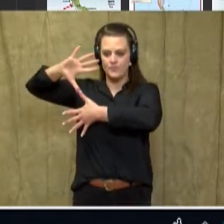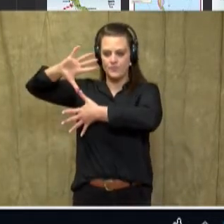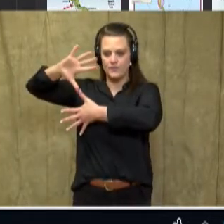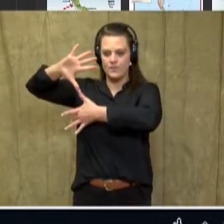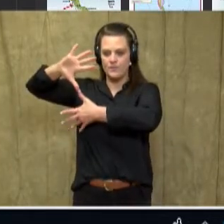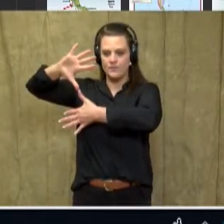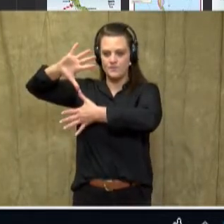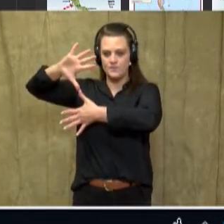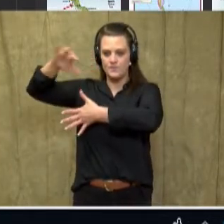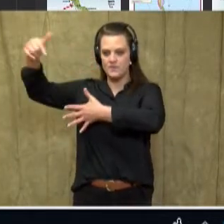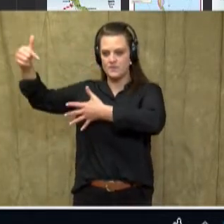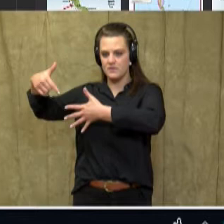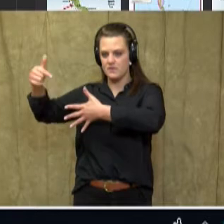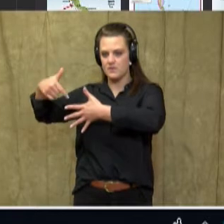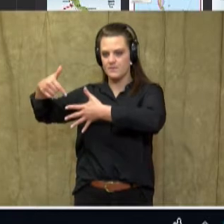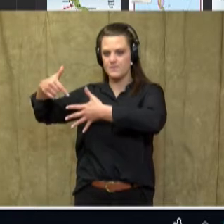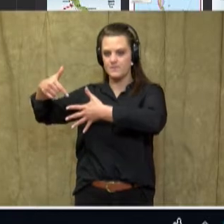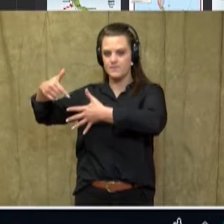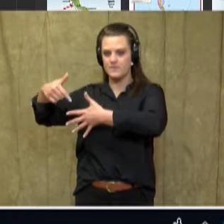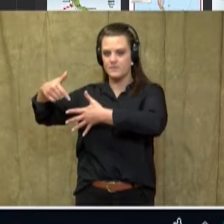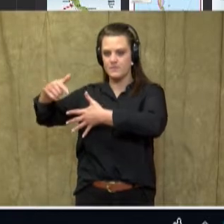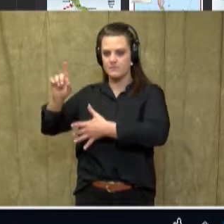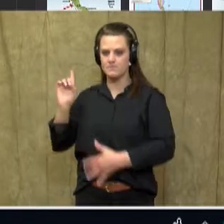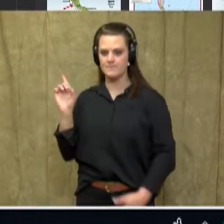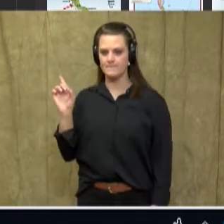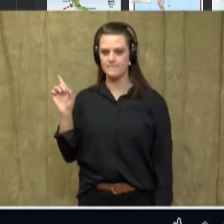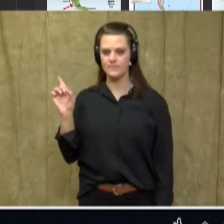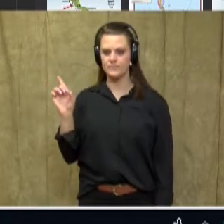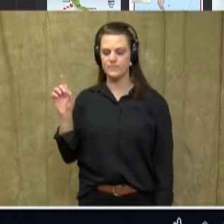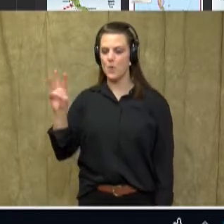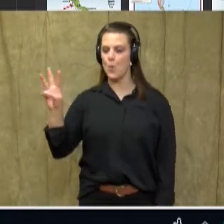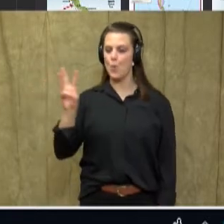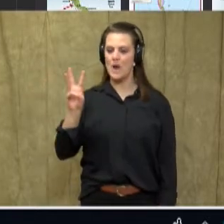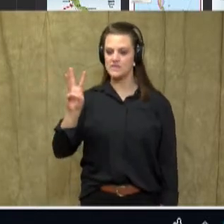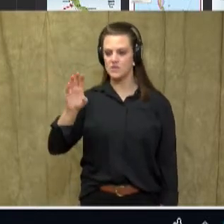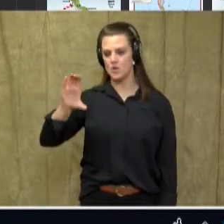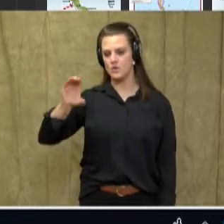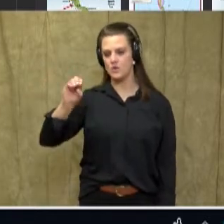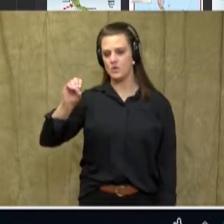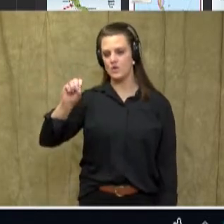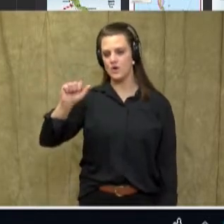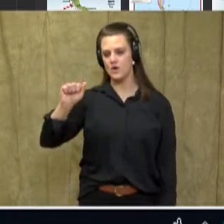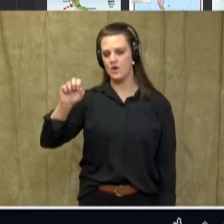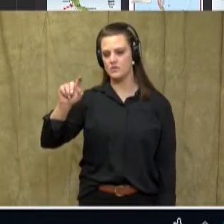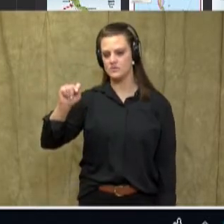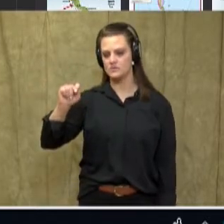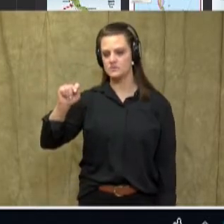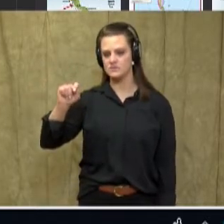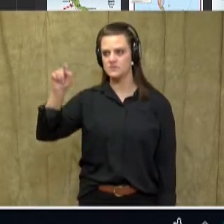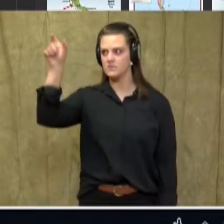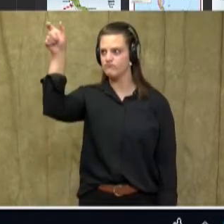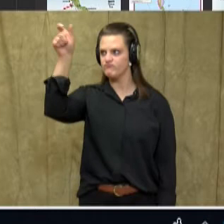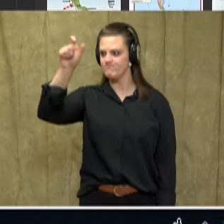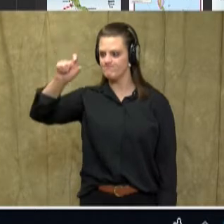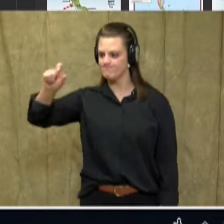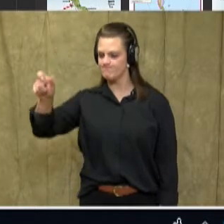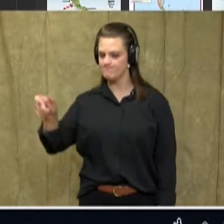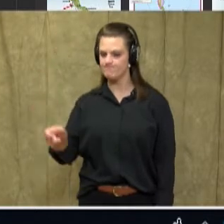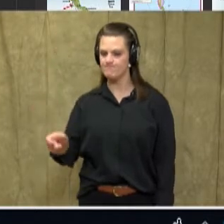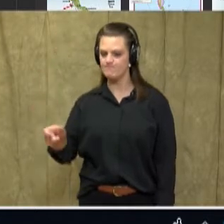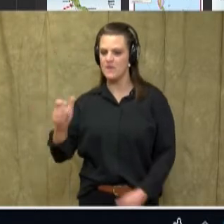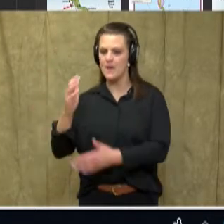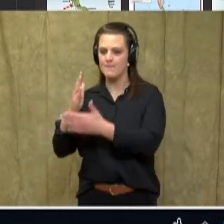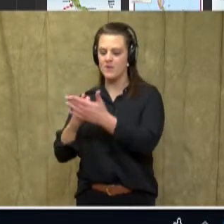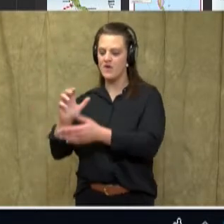western coast of South America, where my mouse is scrolling over, is part of